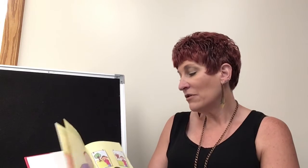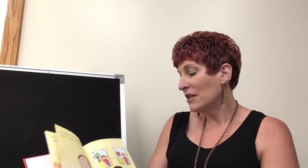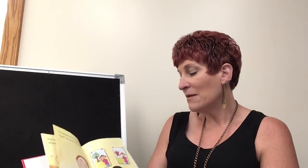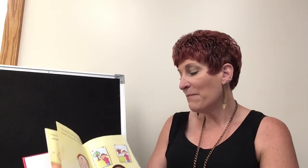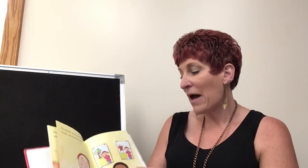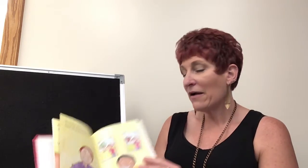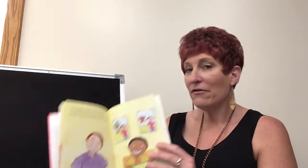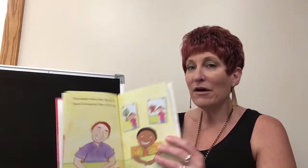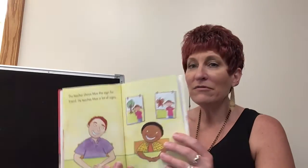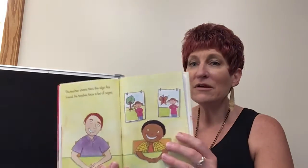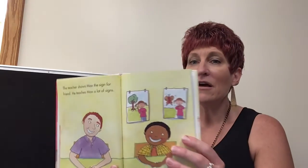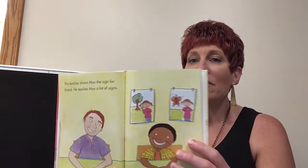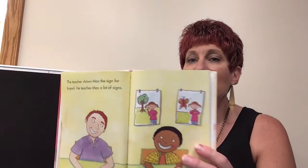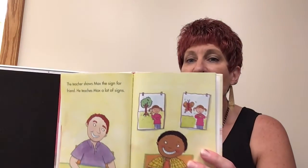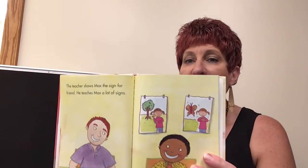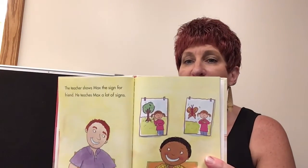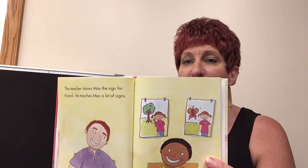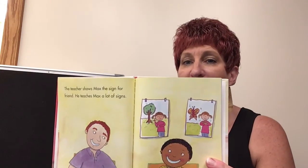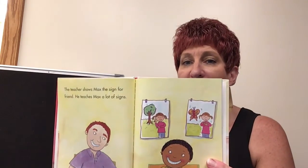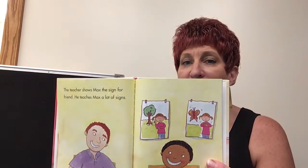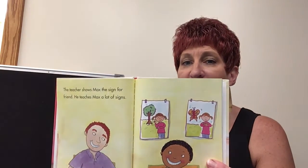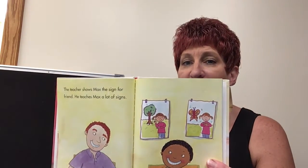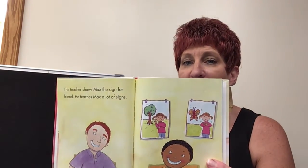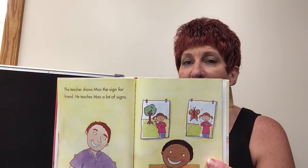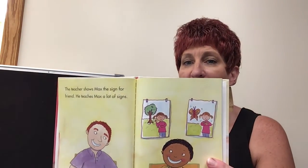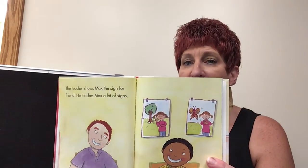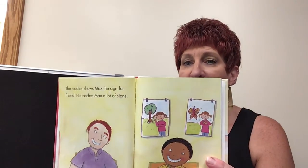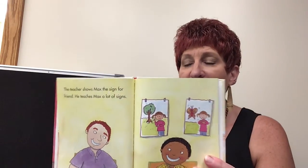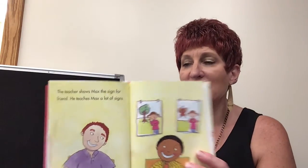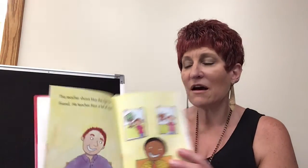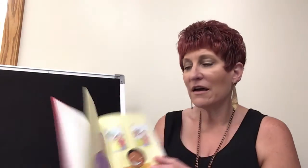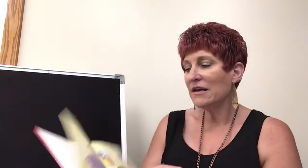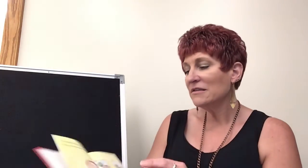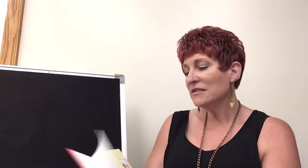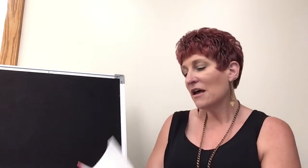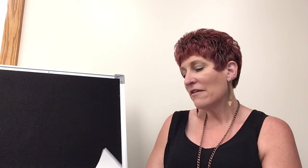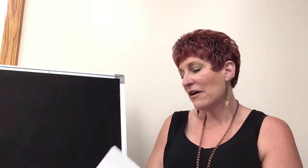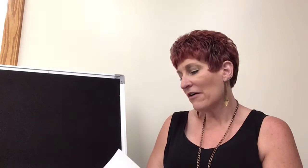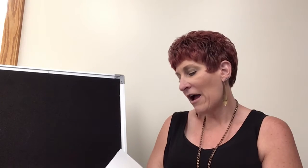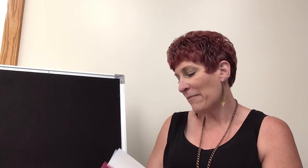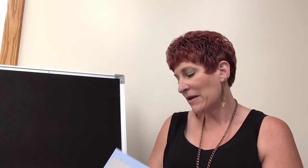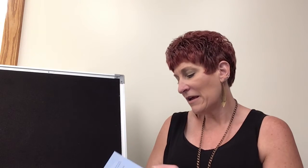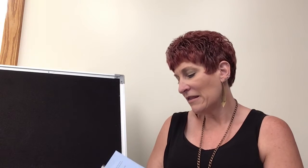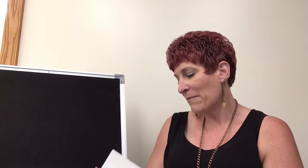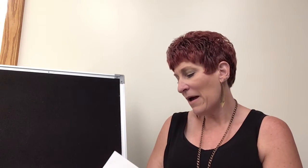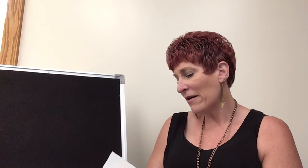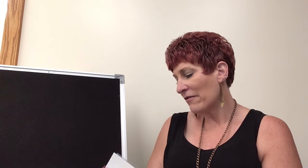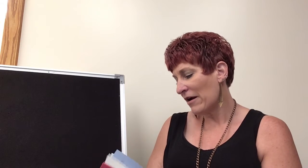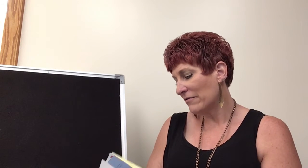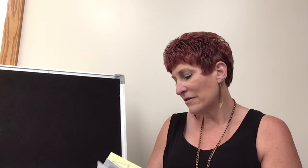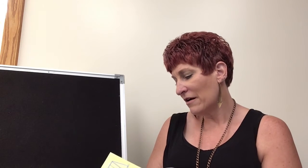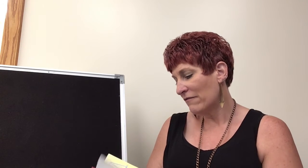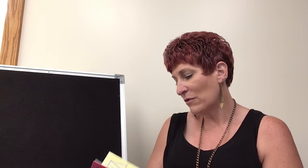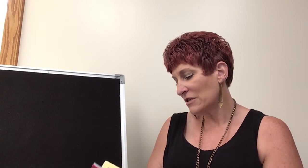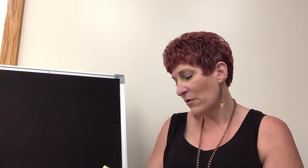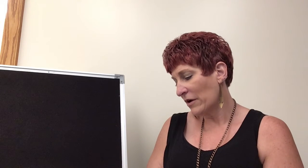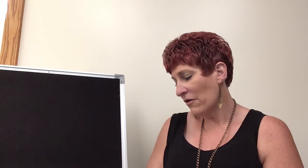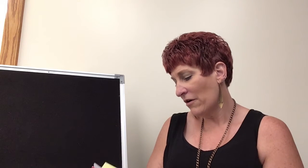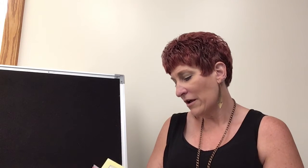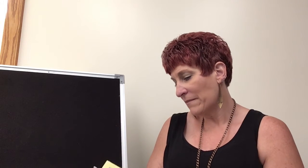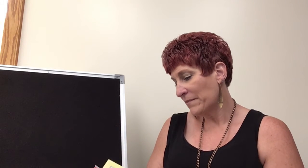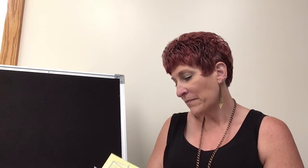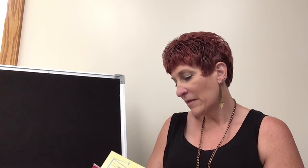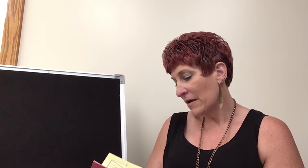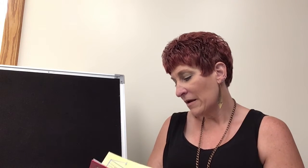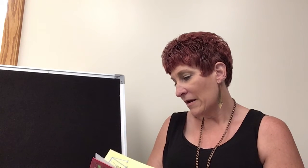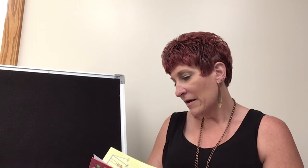And if you look in the background, there's also pictures of other signs that are happening in the background of what's going